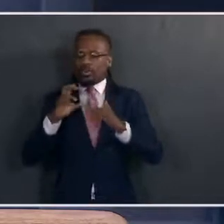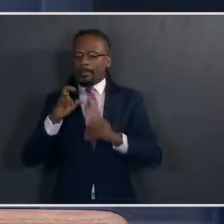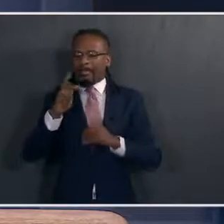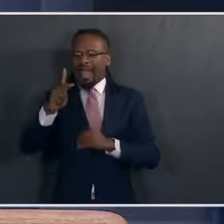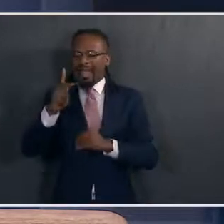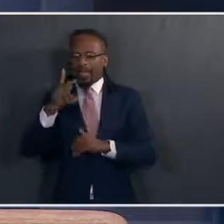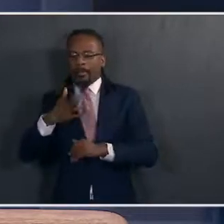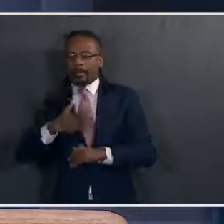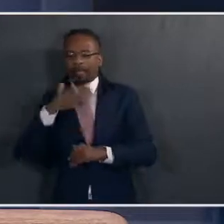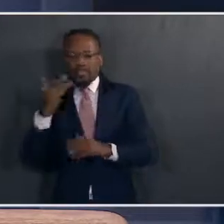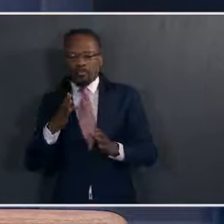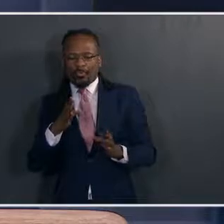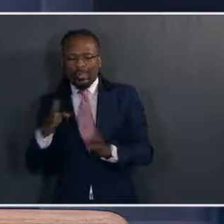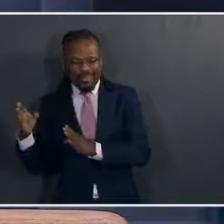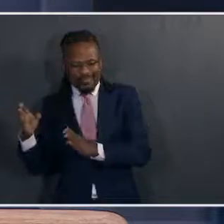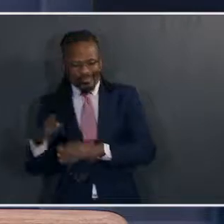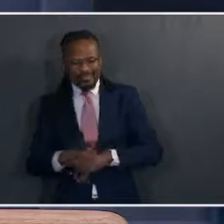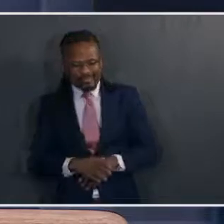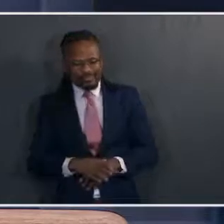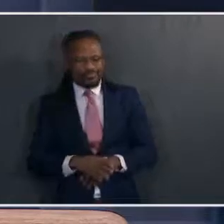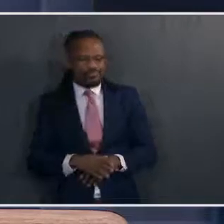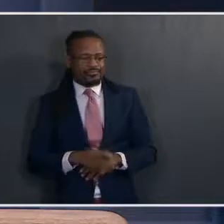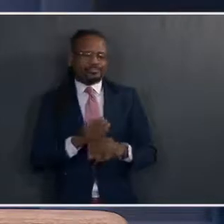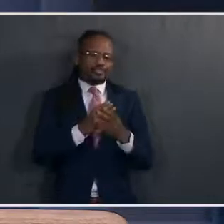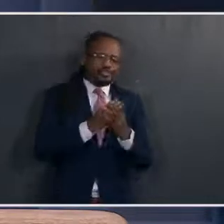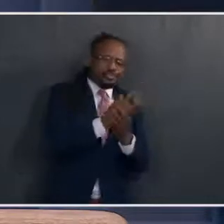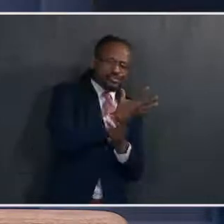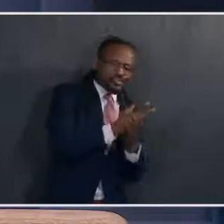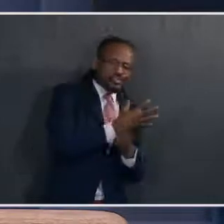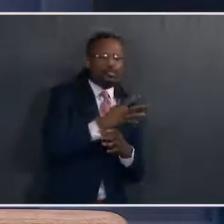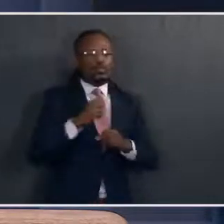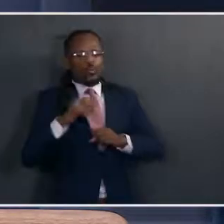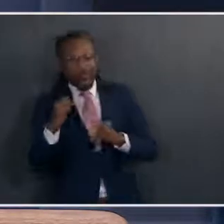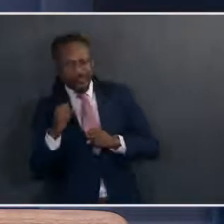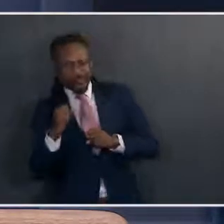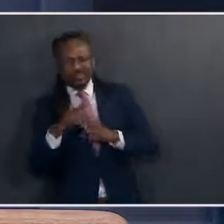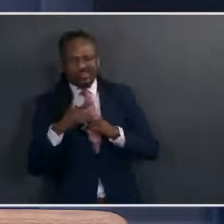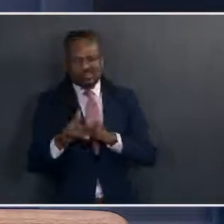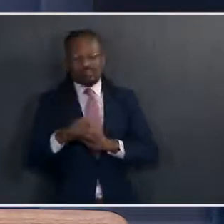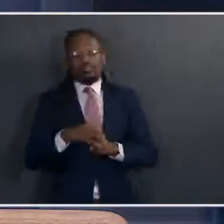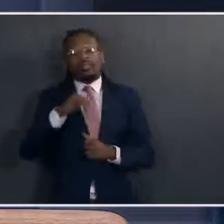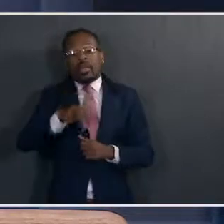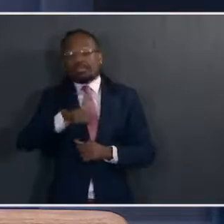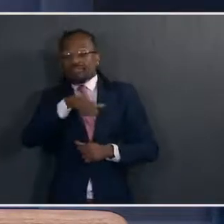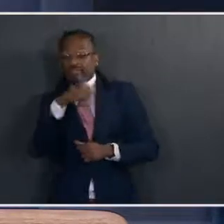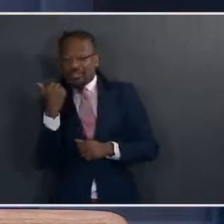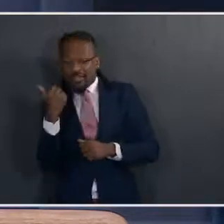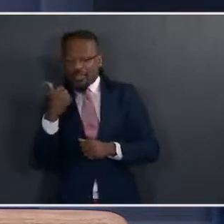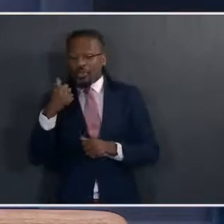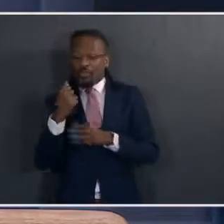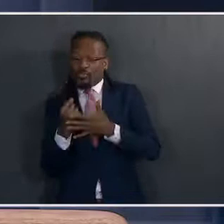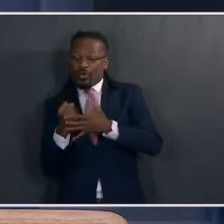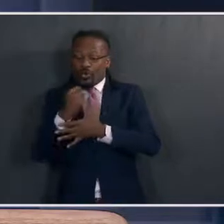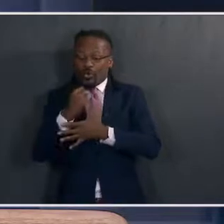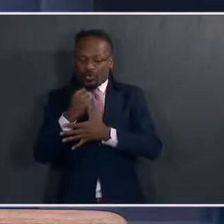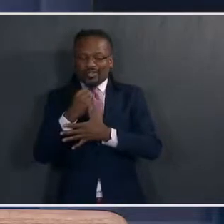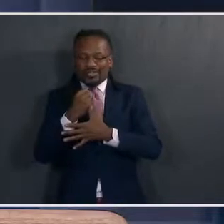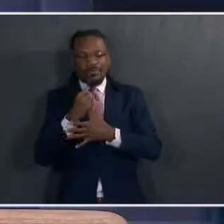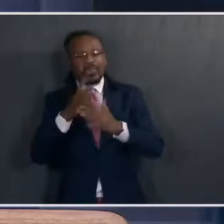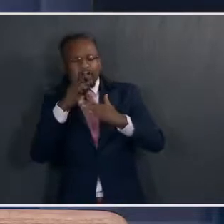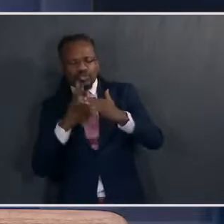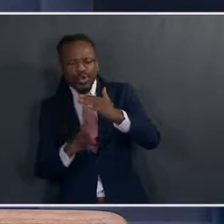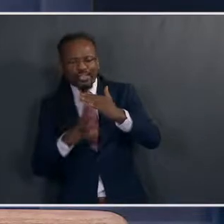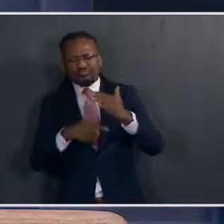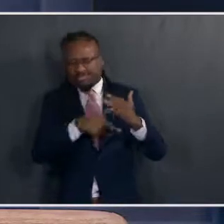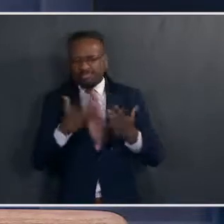into the early spring or late winter, I guess, and that will be another priority as an immigration package that he has proposed to the Hill as